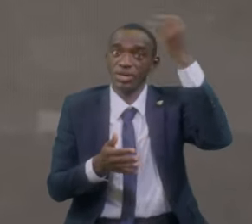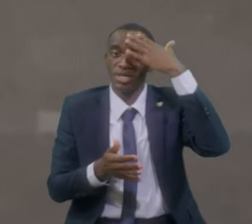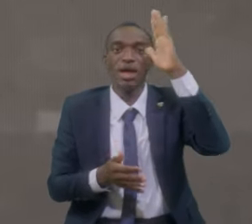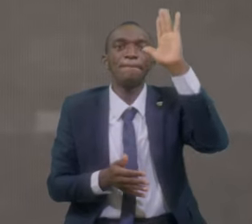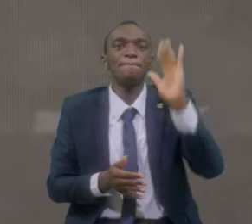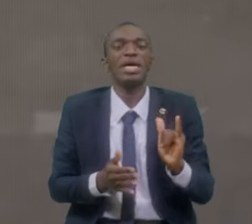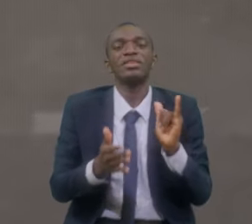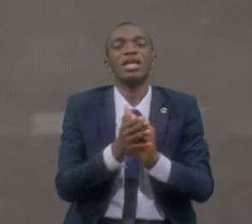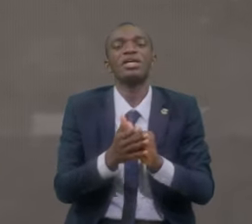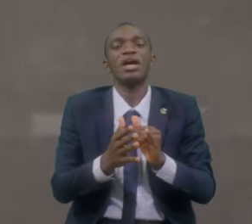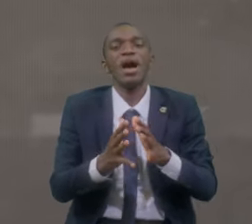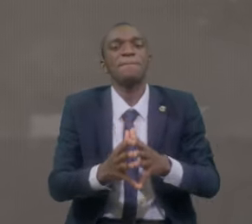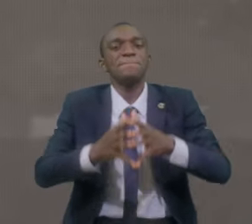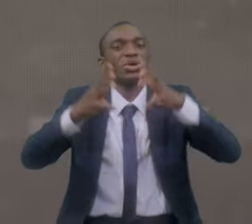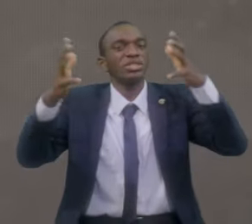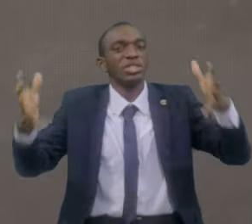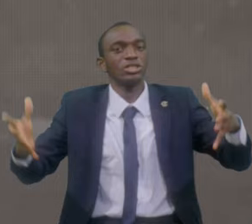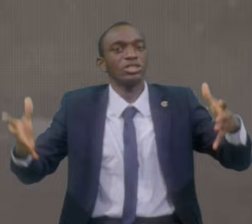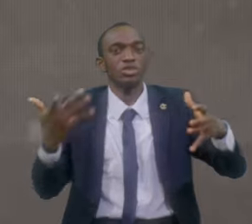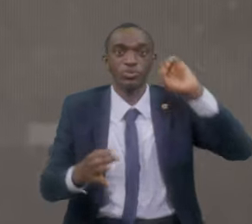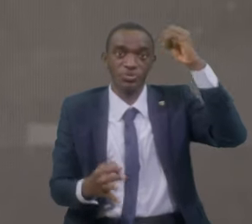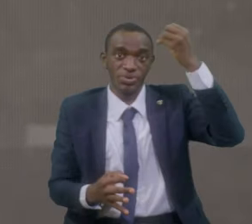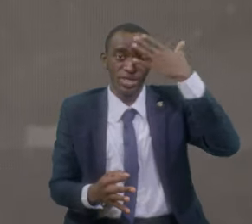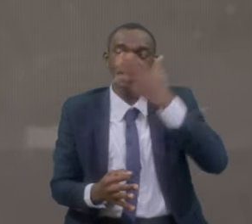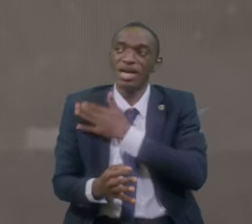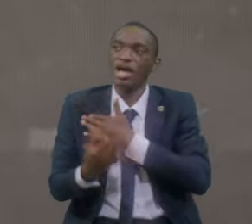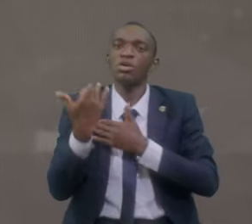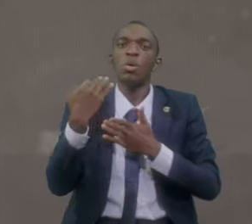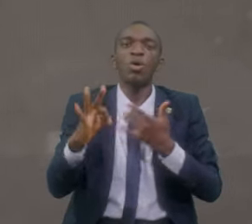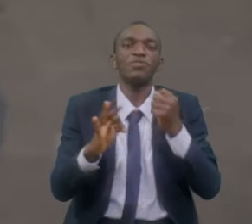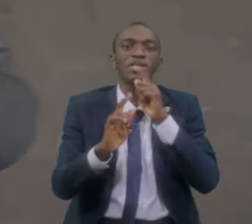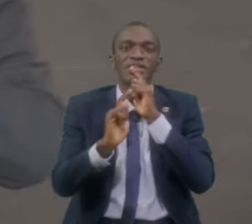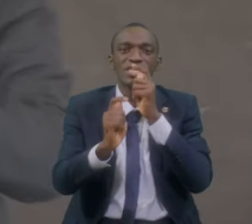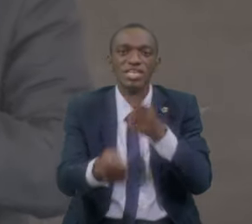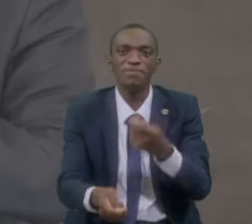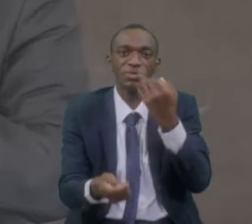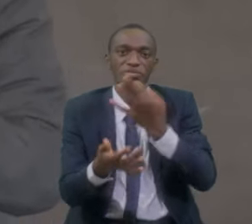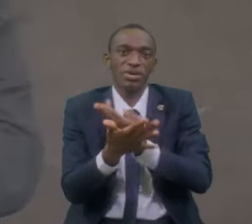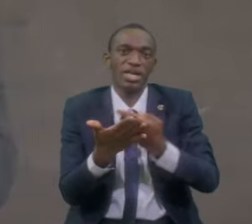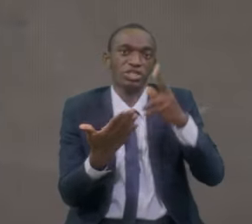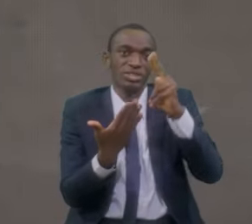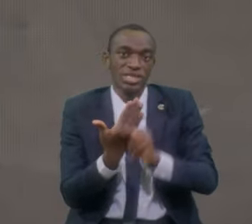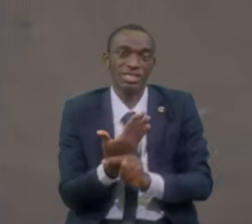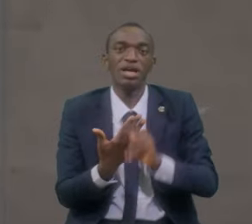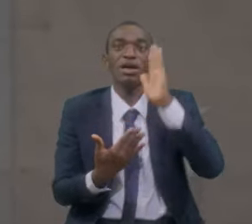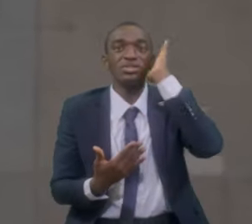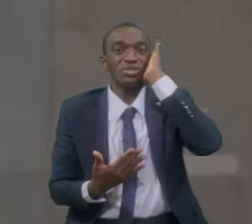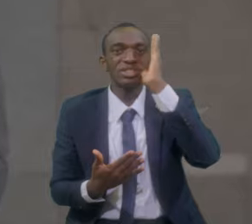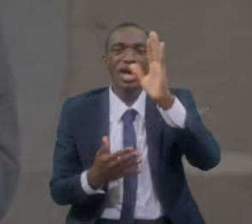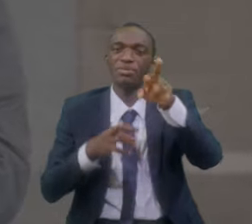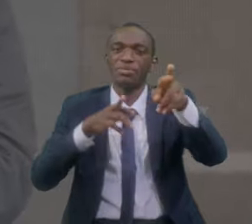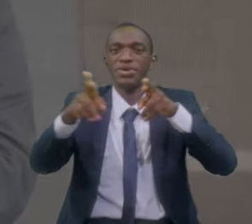grace and of the gift of righteousness shall reign in